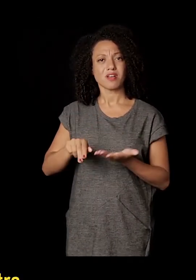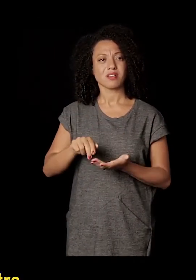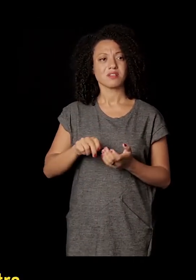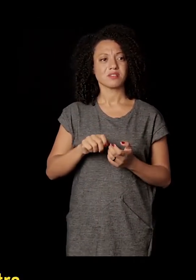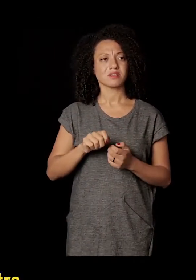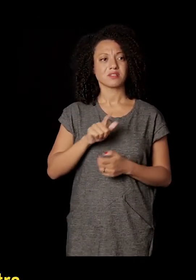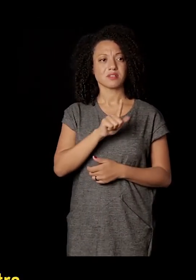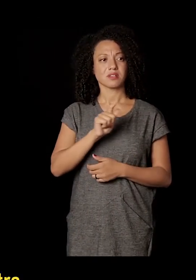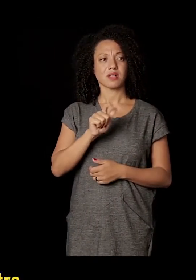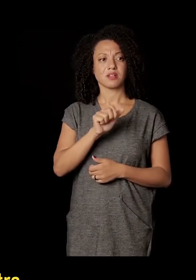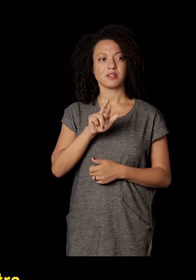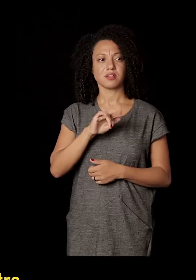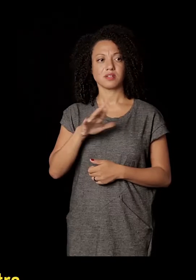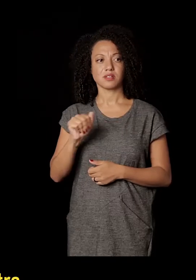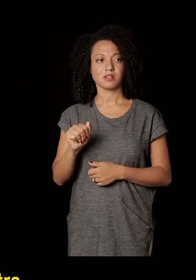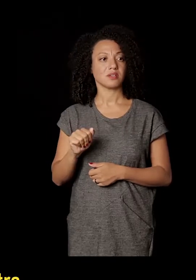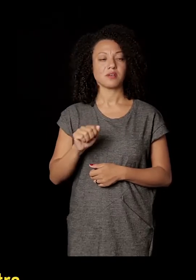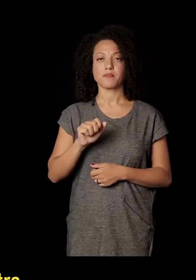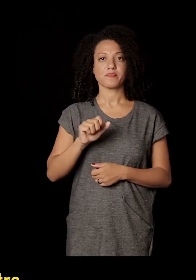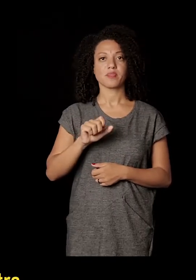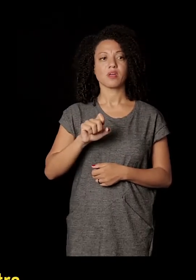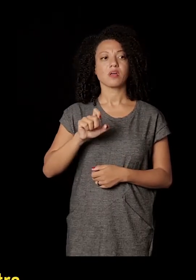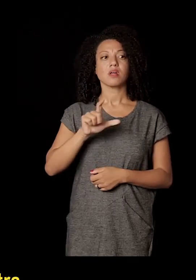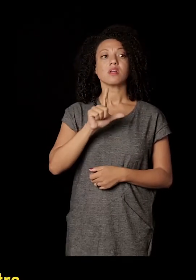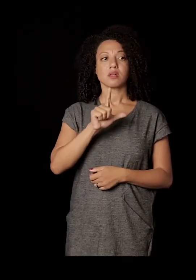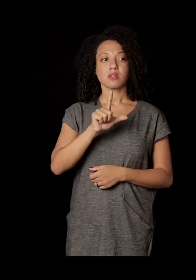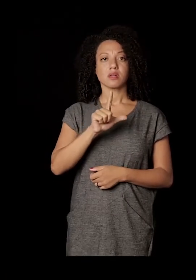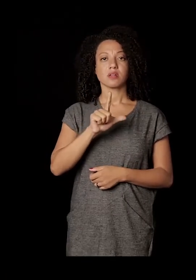series of galleries at Lehigh University.